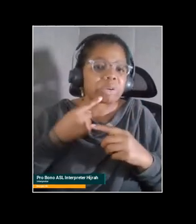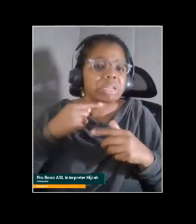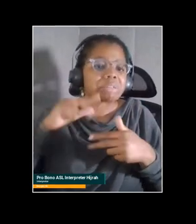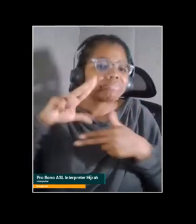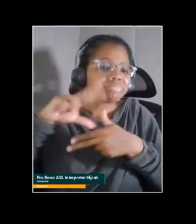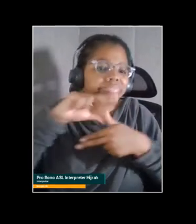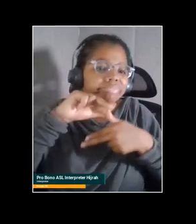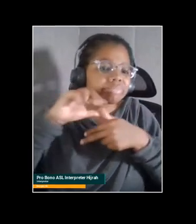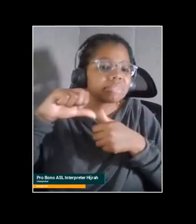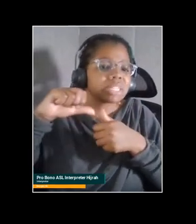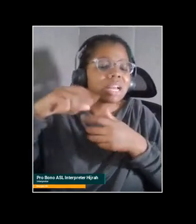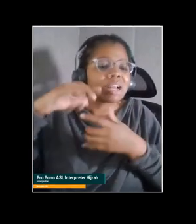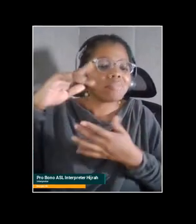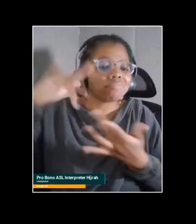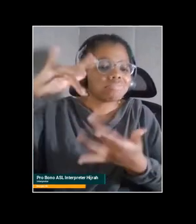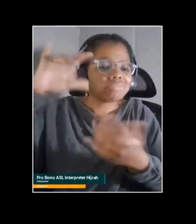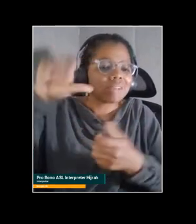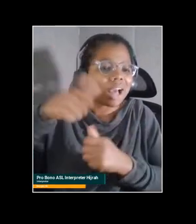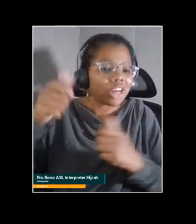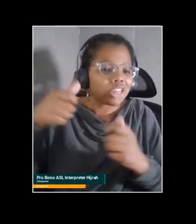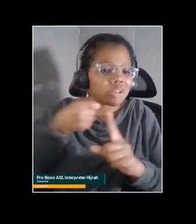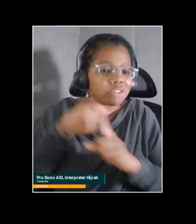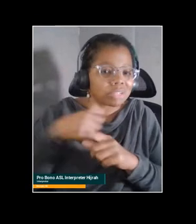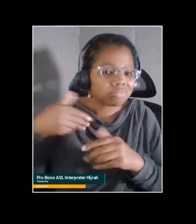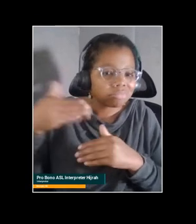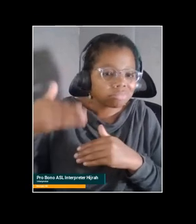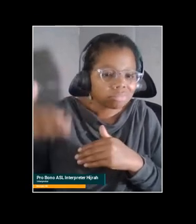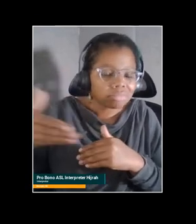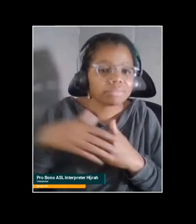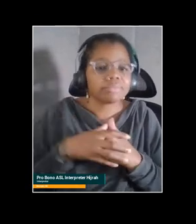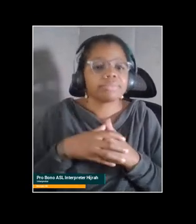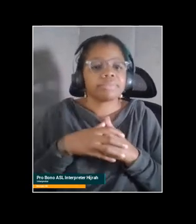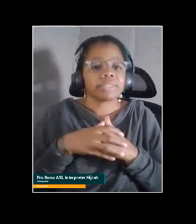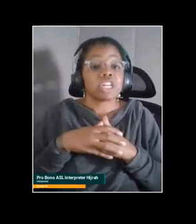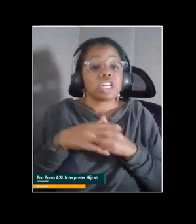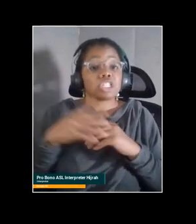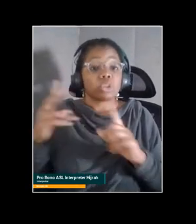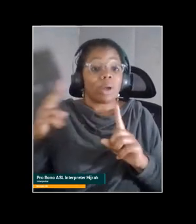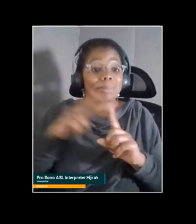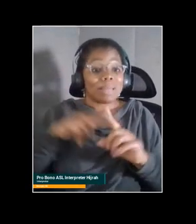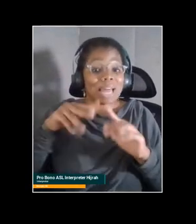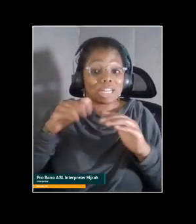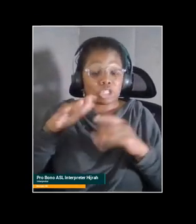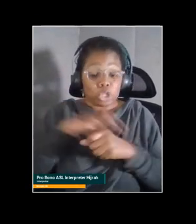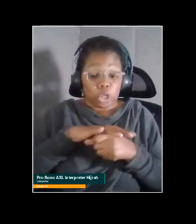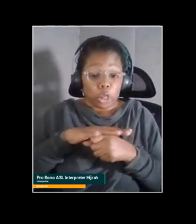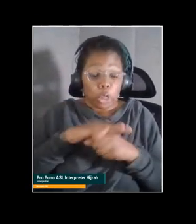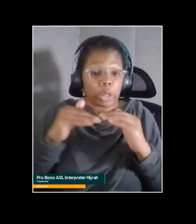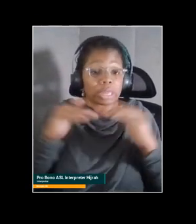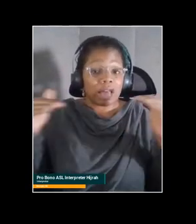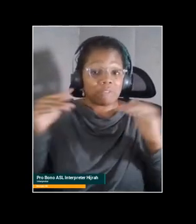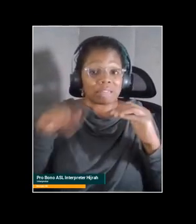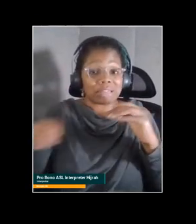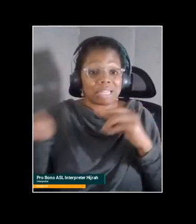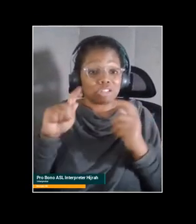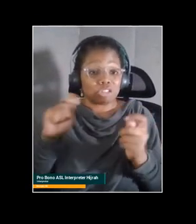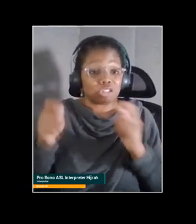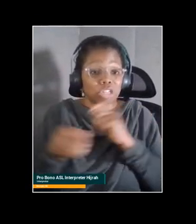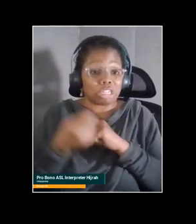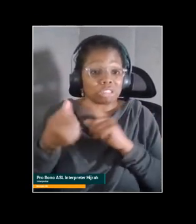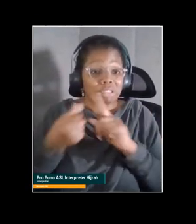examples. So applying these to the local level, these changes can directly alter site characteristics and